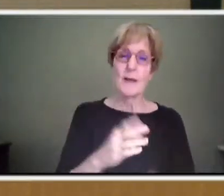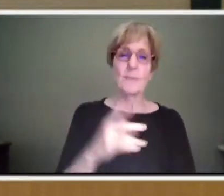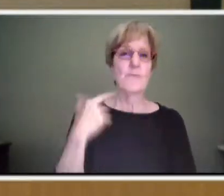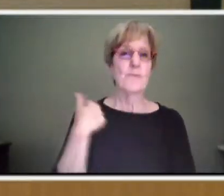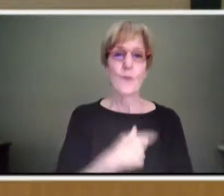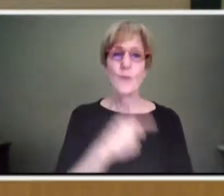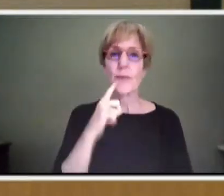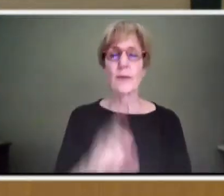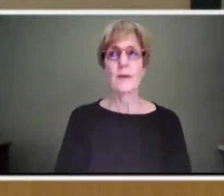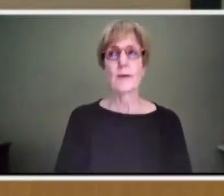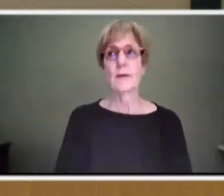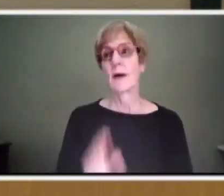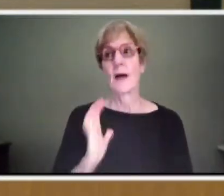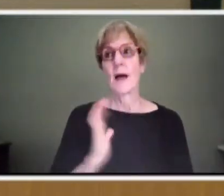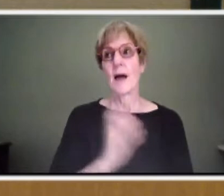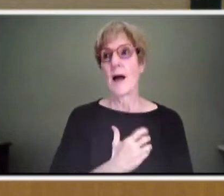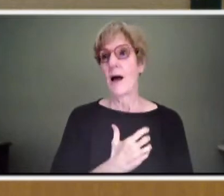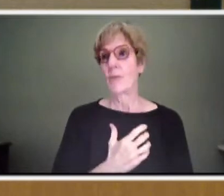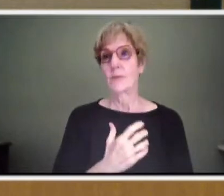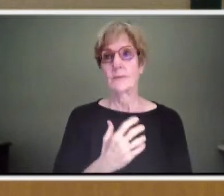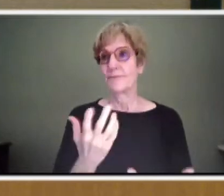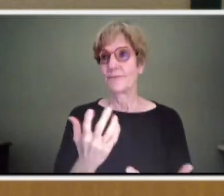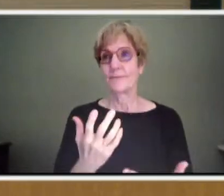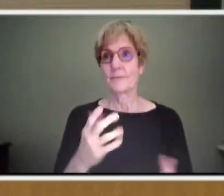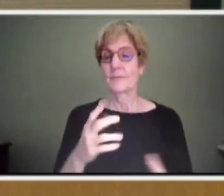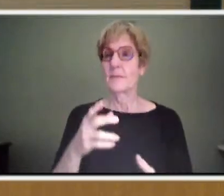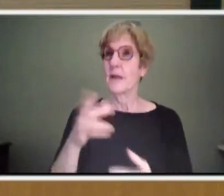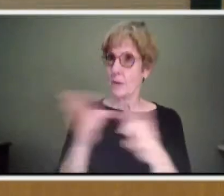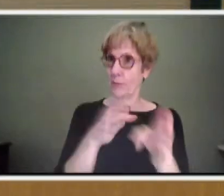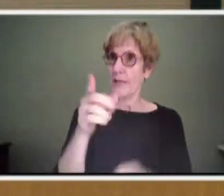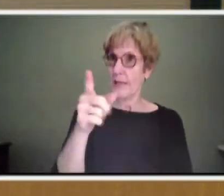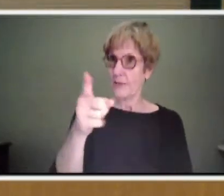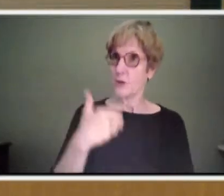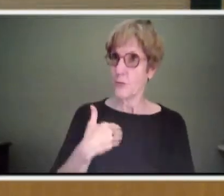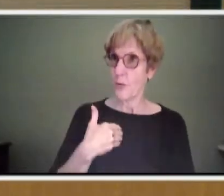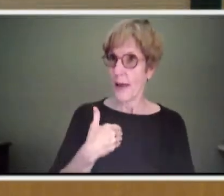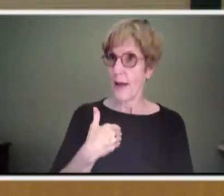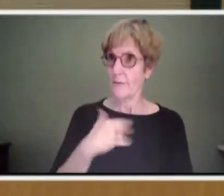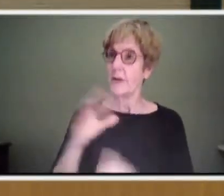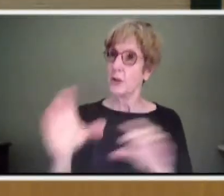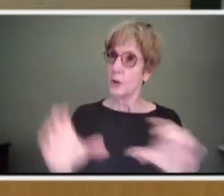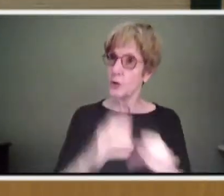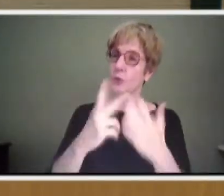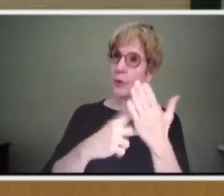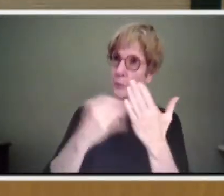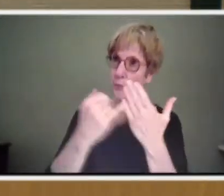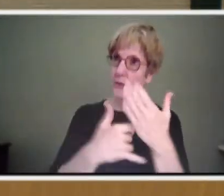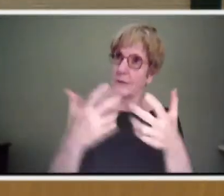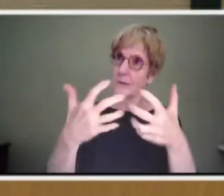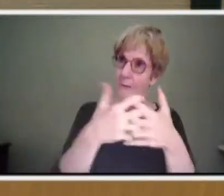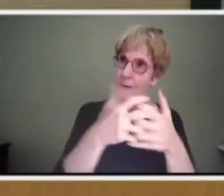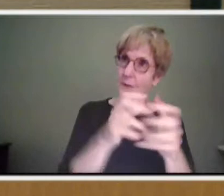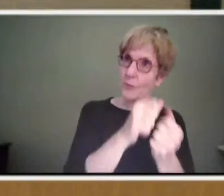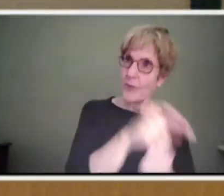argument would be the plan that you have can be consistent, you can do a project consistent with that and make a great